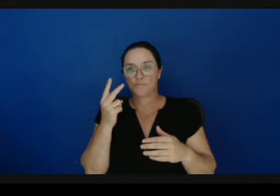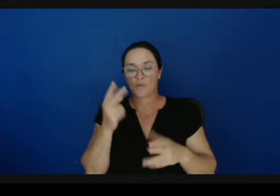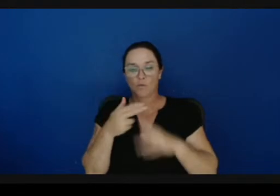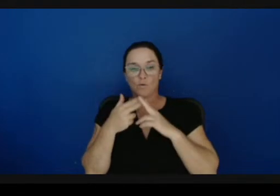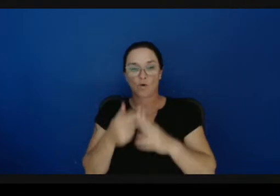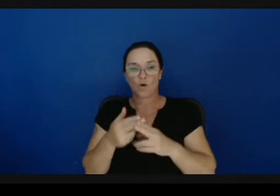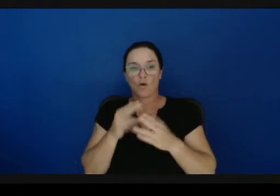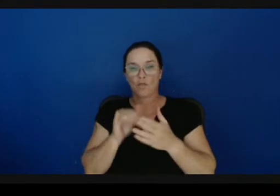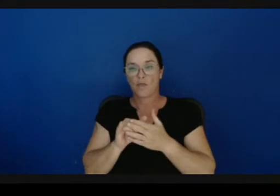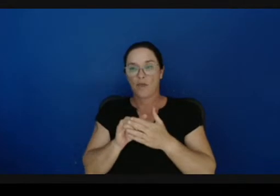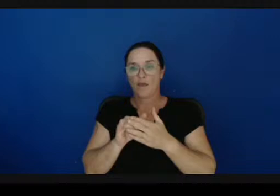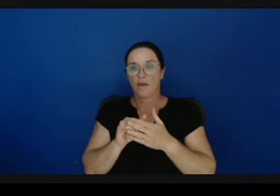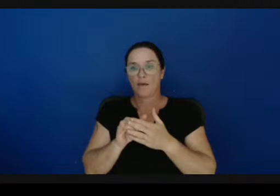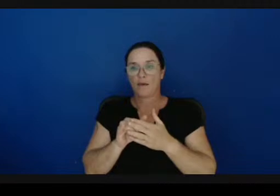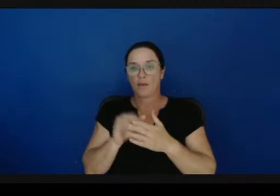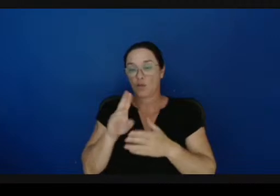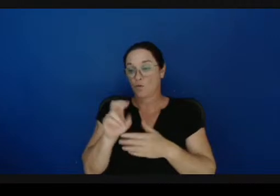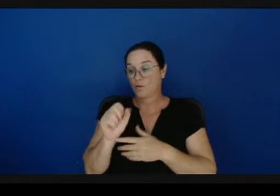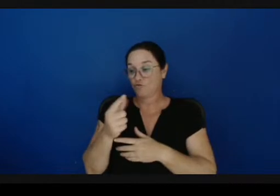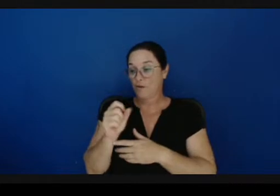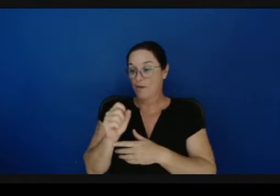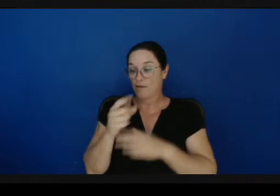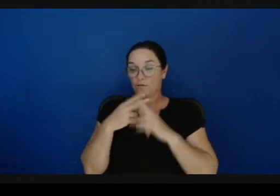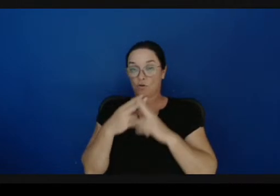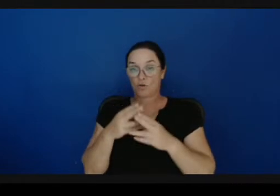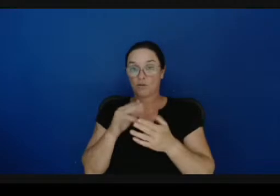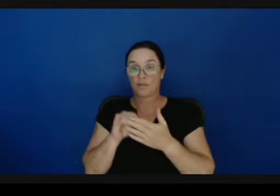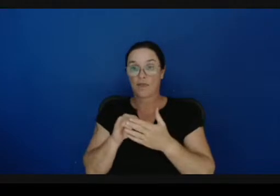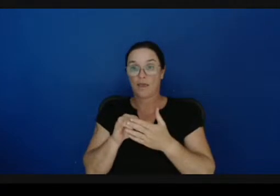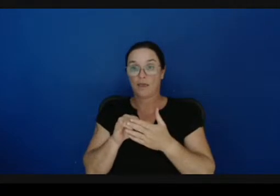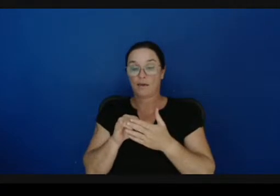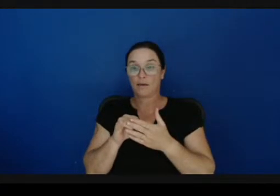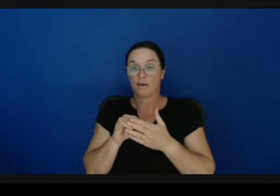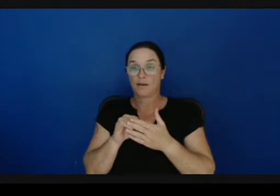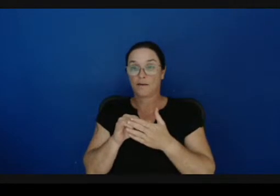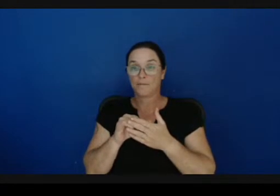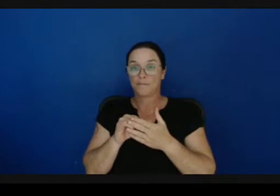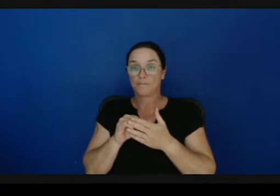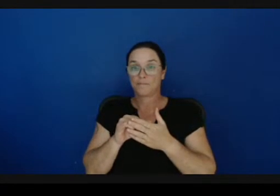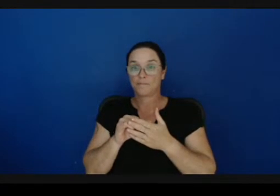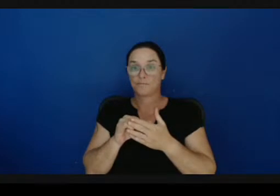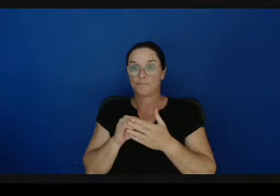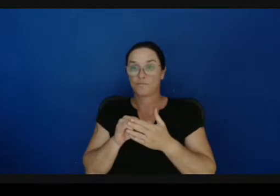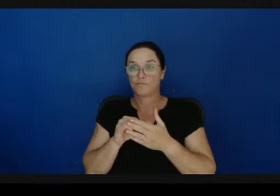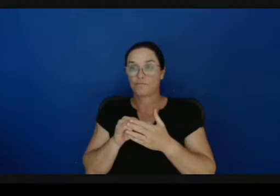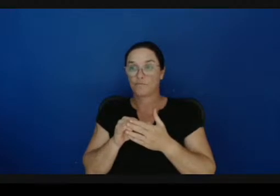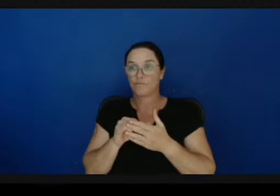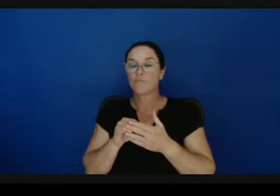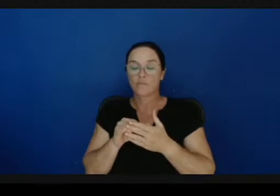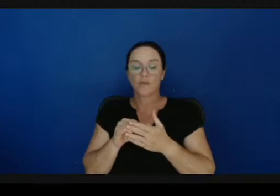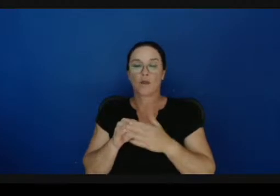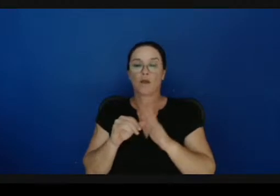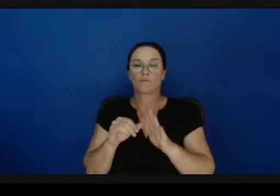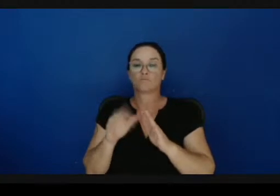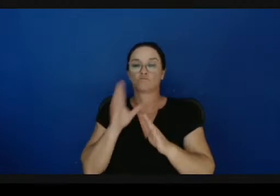by the USGS as well when they talk about their other models and so forth. So we'll point that out here. We'll come back to it again.